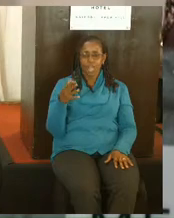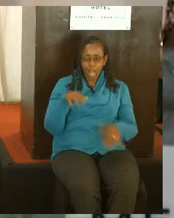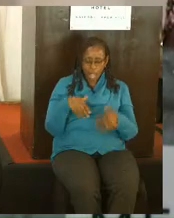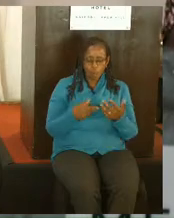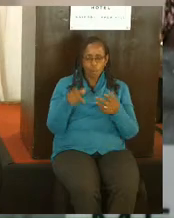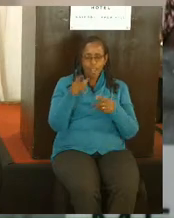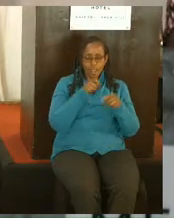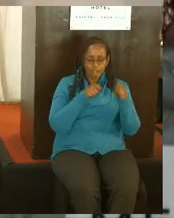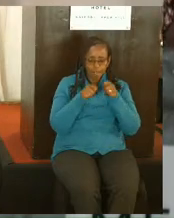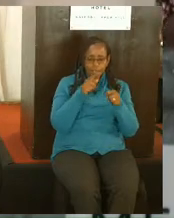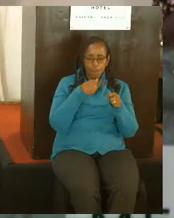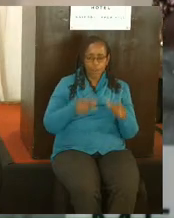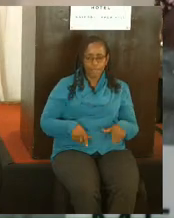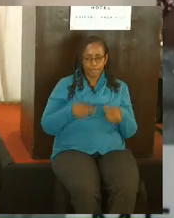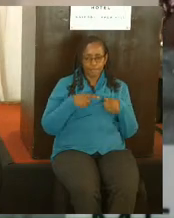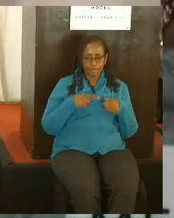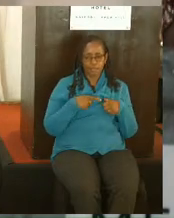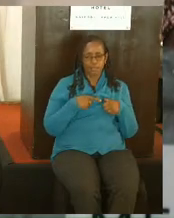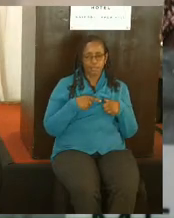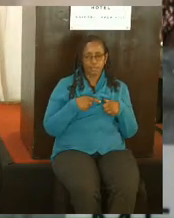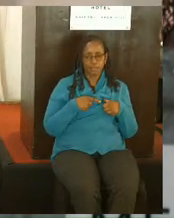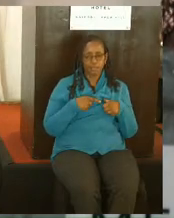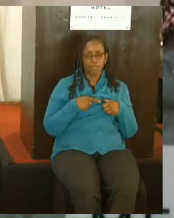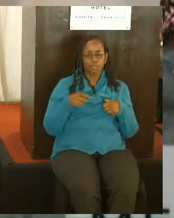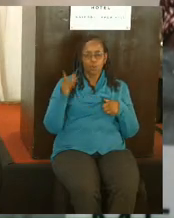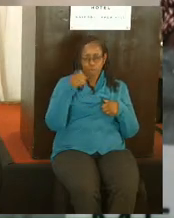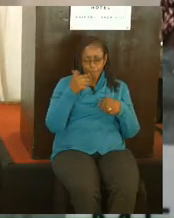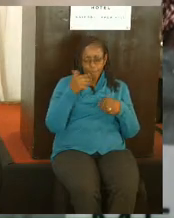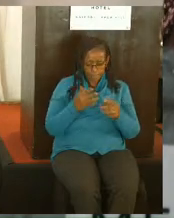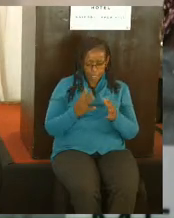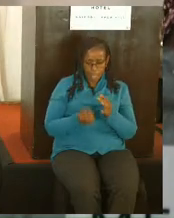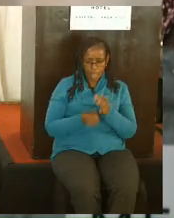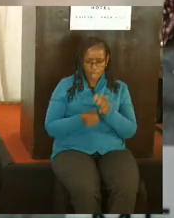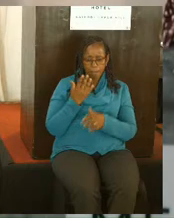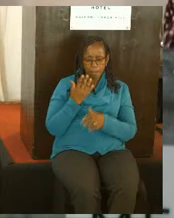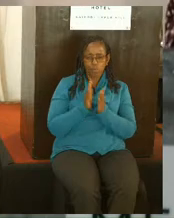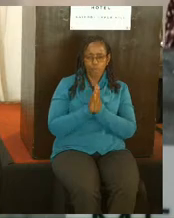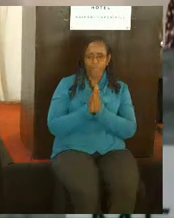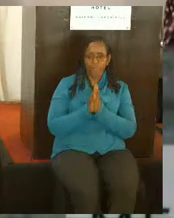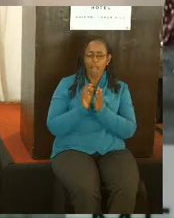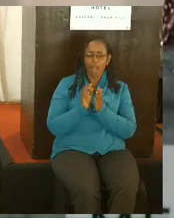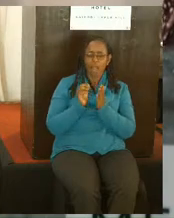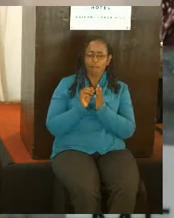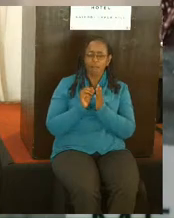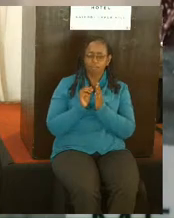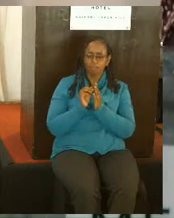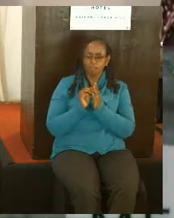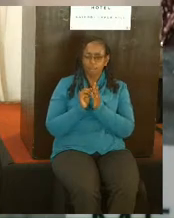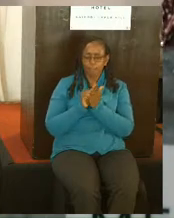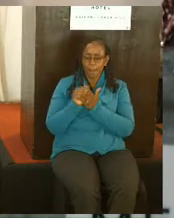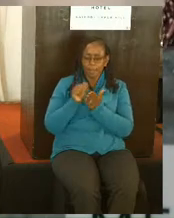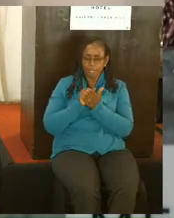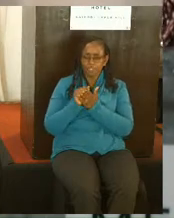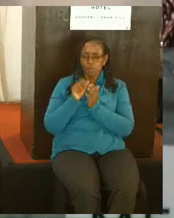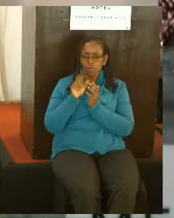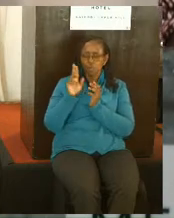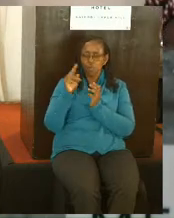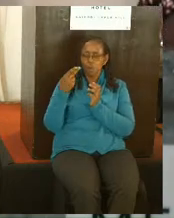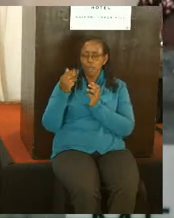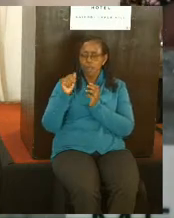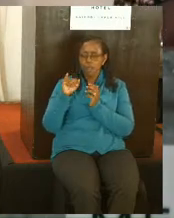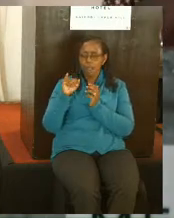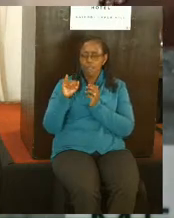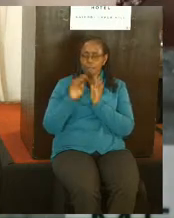lives and livelihoods eventually we came up with a publication called ohai a model for sustainable